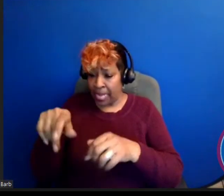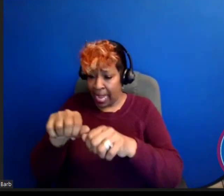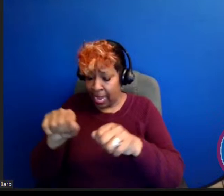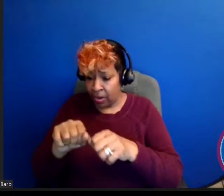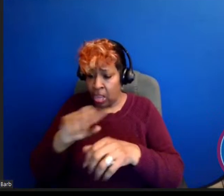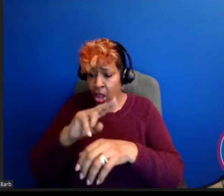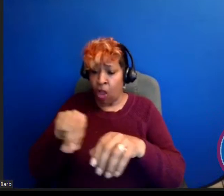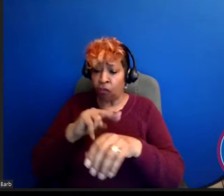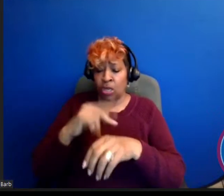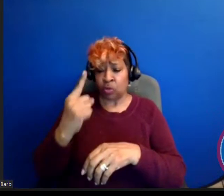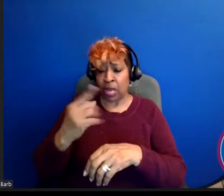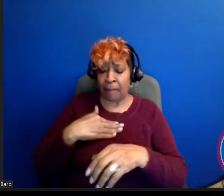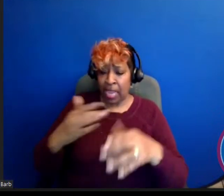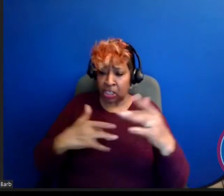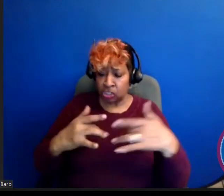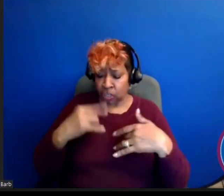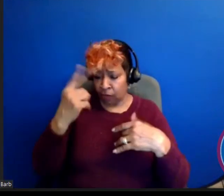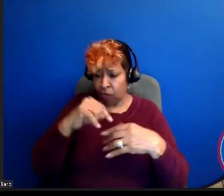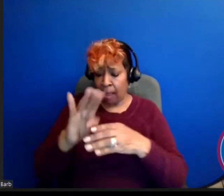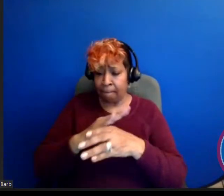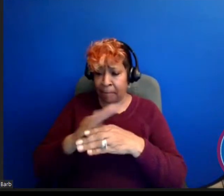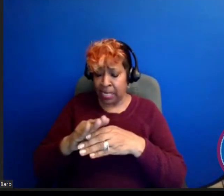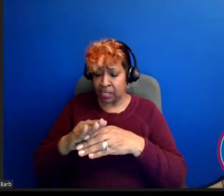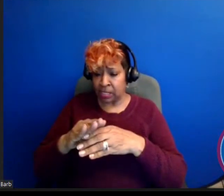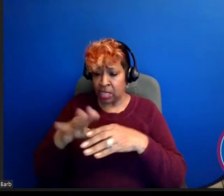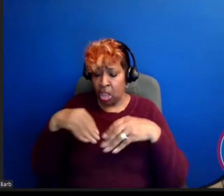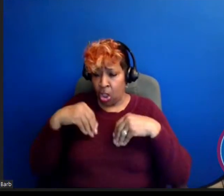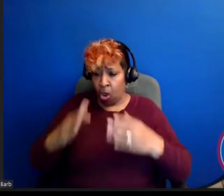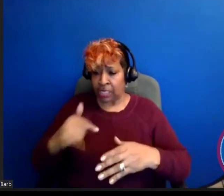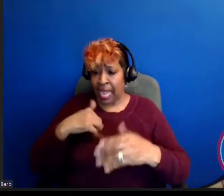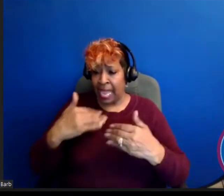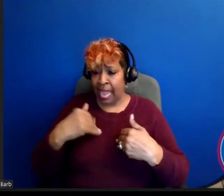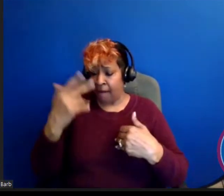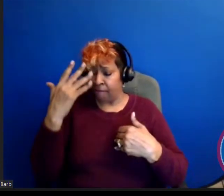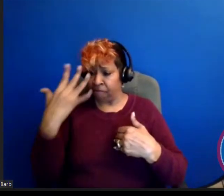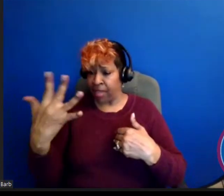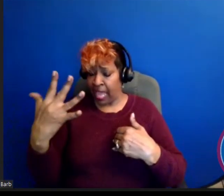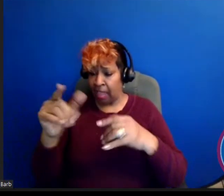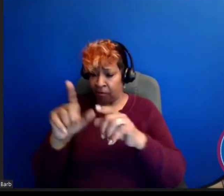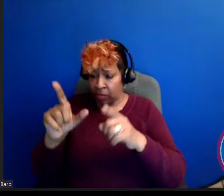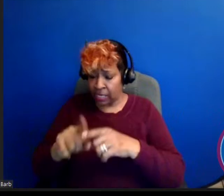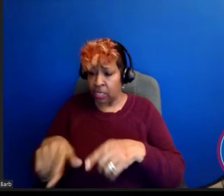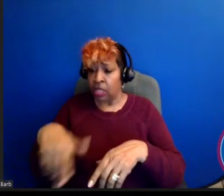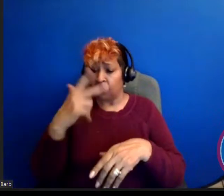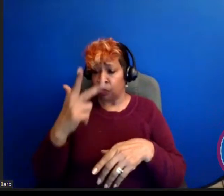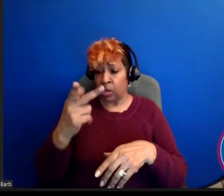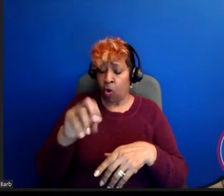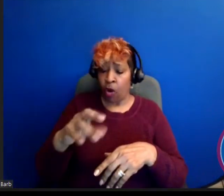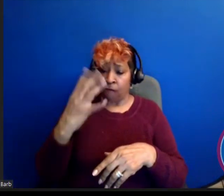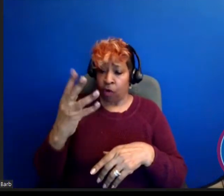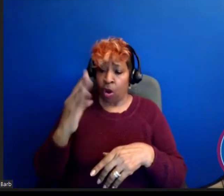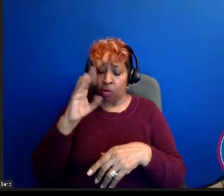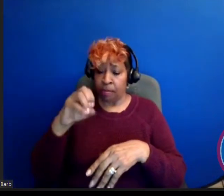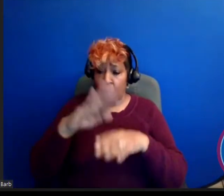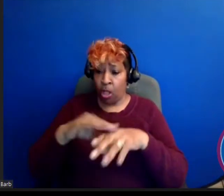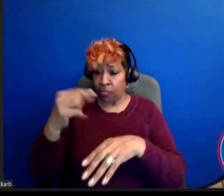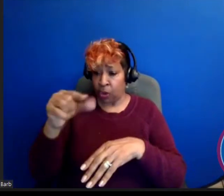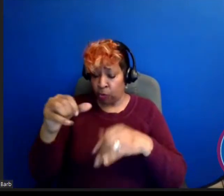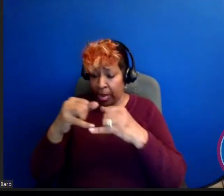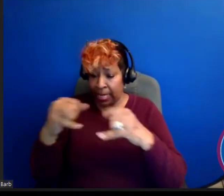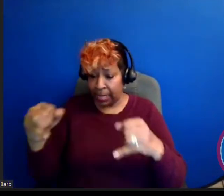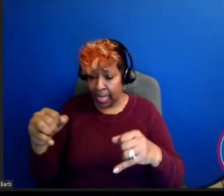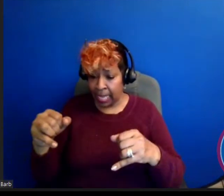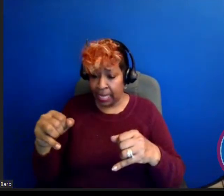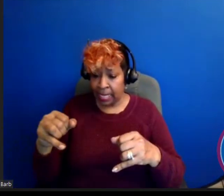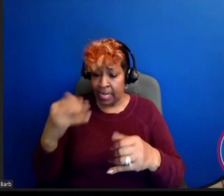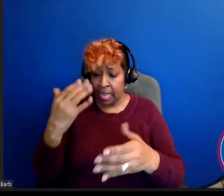my concerns as a business owner, and I have 5 locations, I think 3 or 4 of them are going to be on the green line, is how do we eradicate